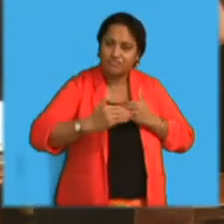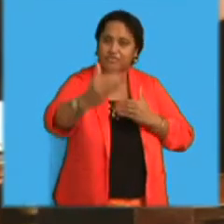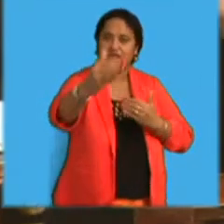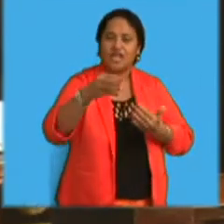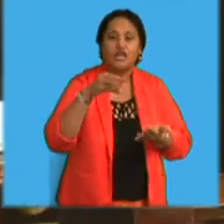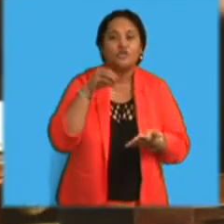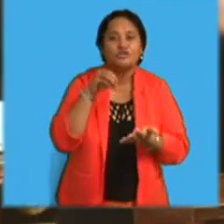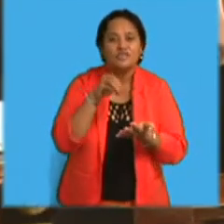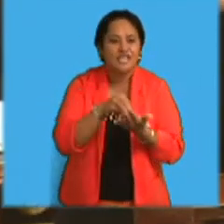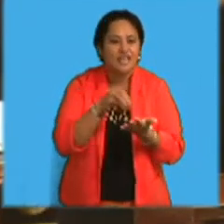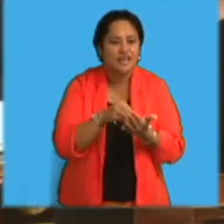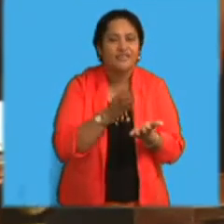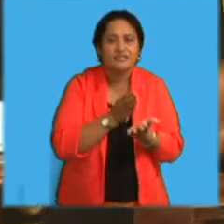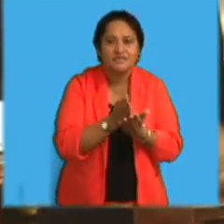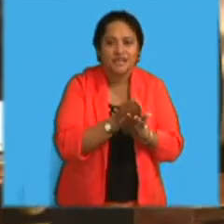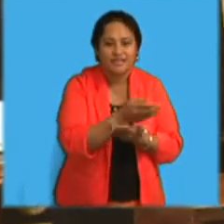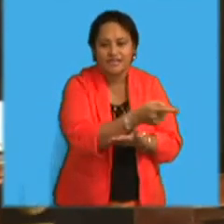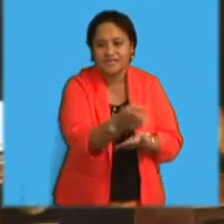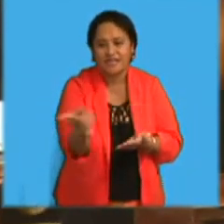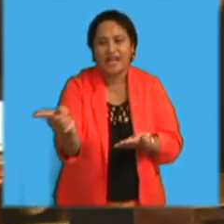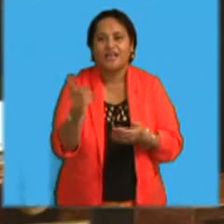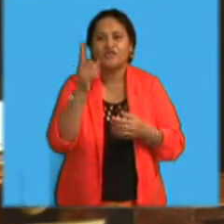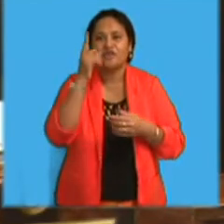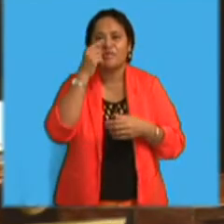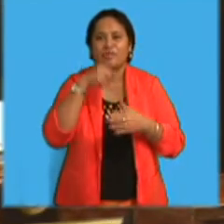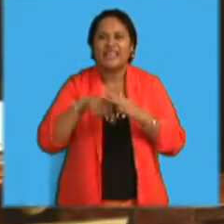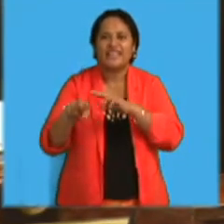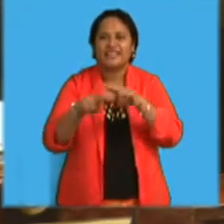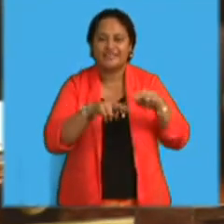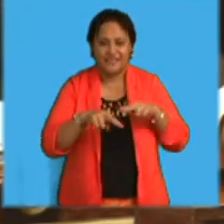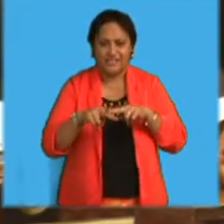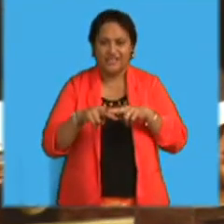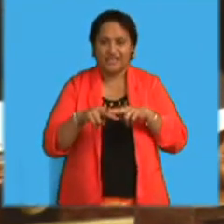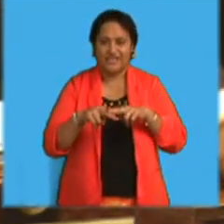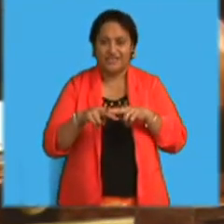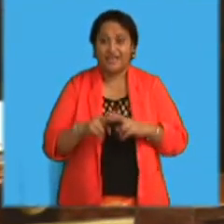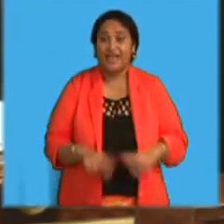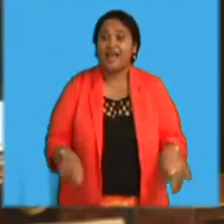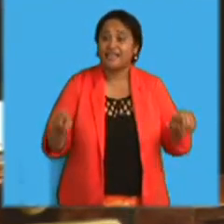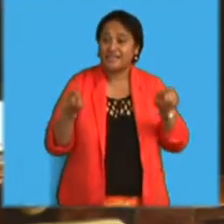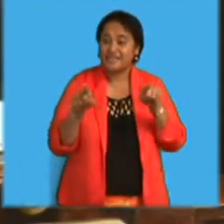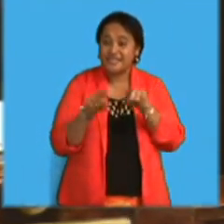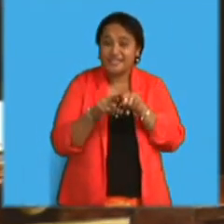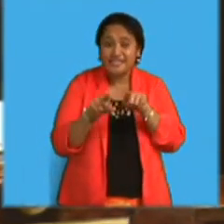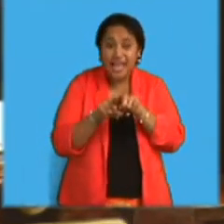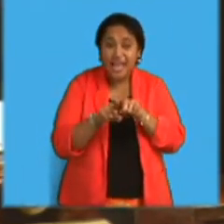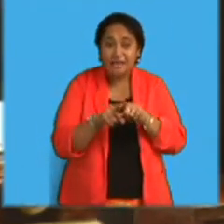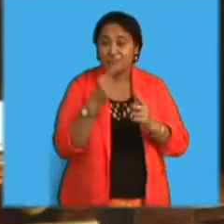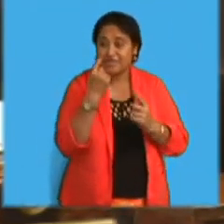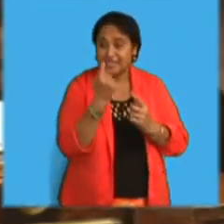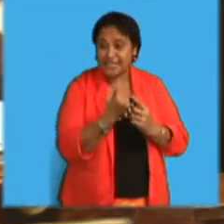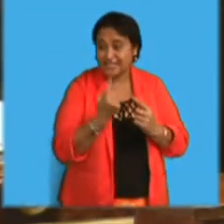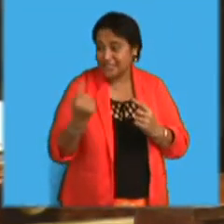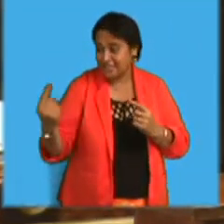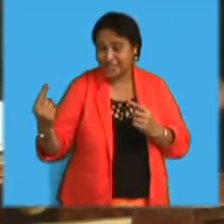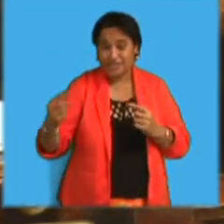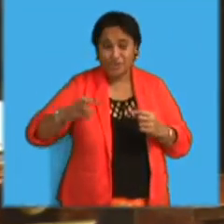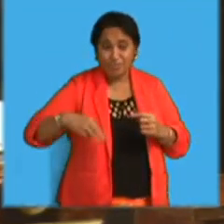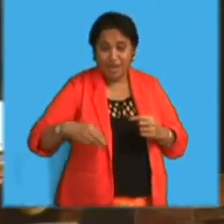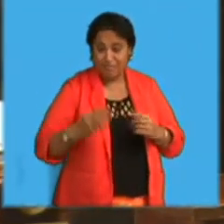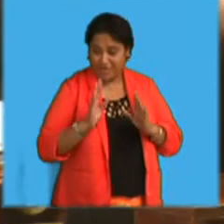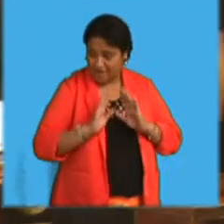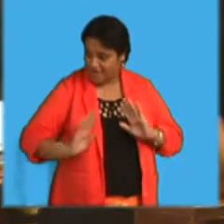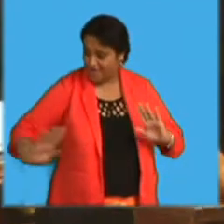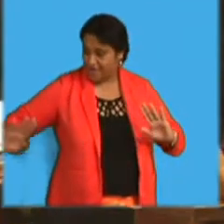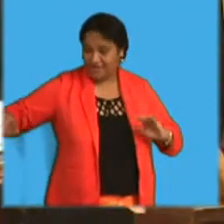represent the Fijian people to the best of his ability. By the same token, Madam Speaker, every single member of this side of the House